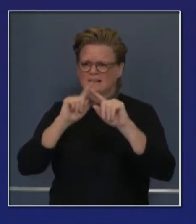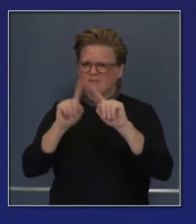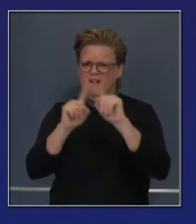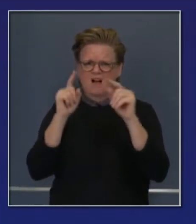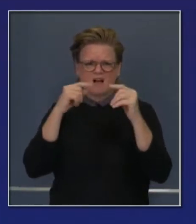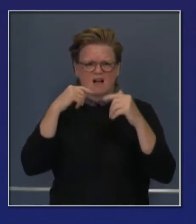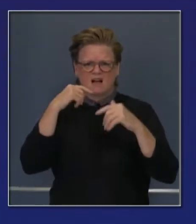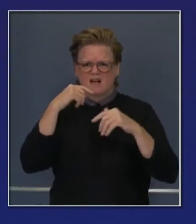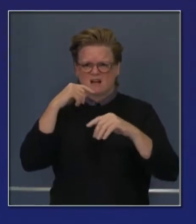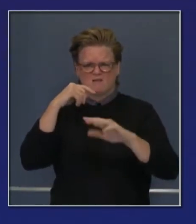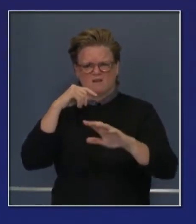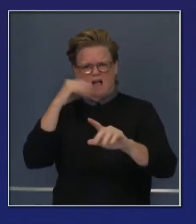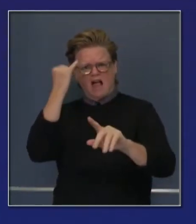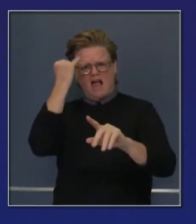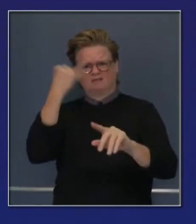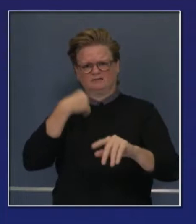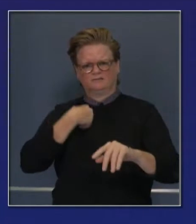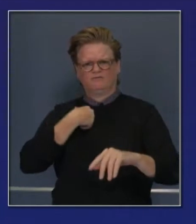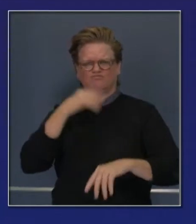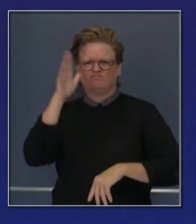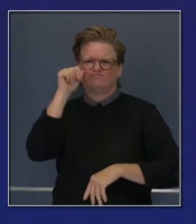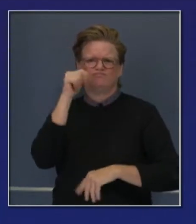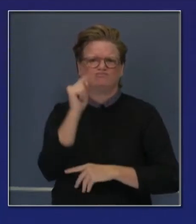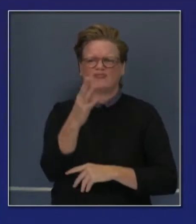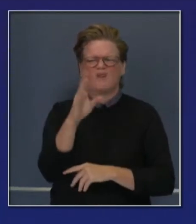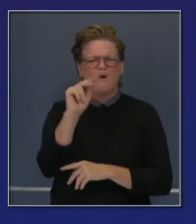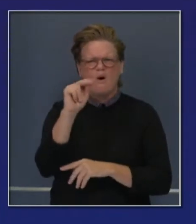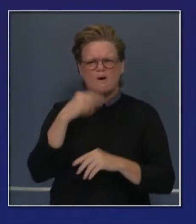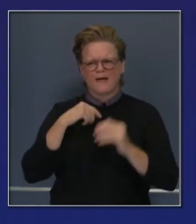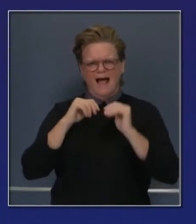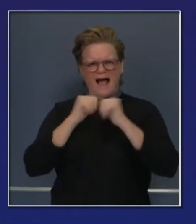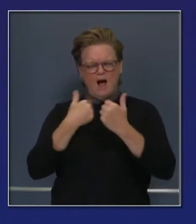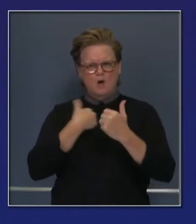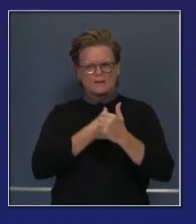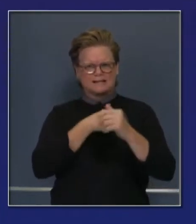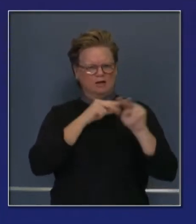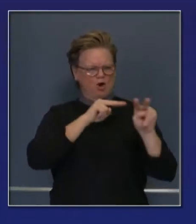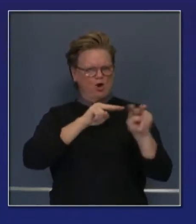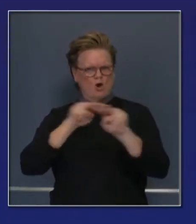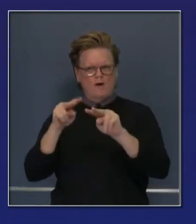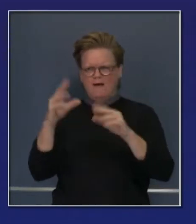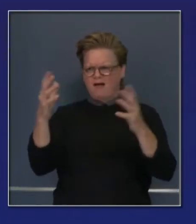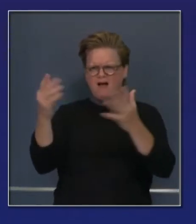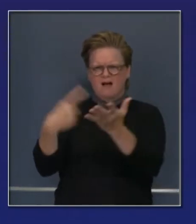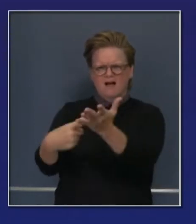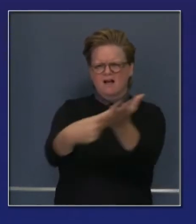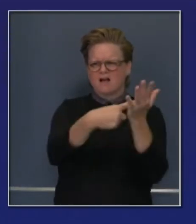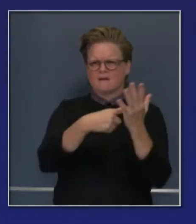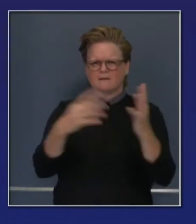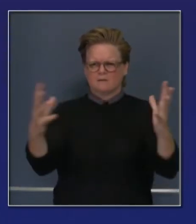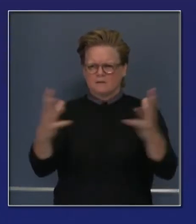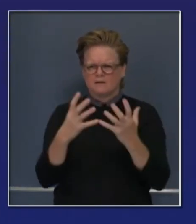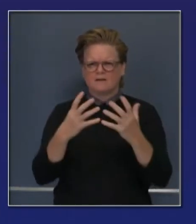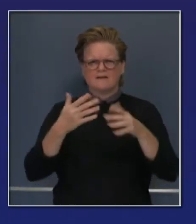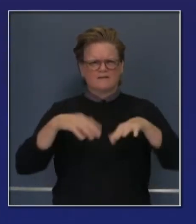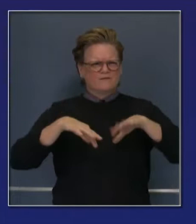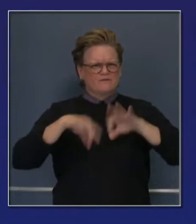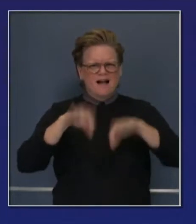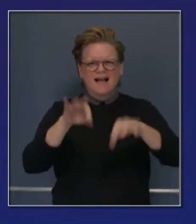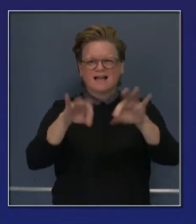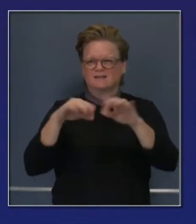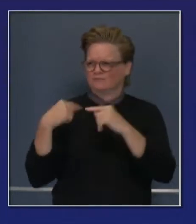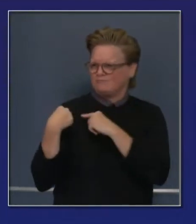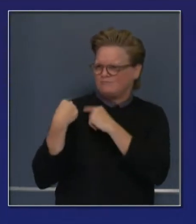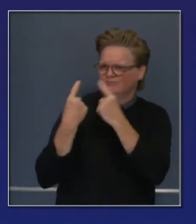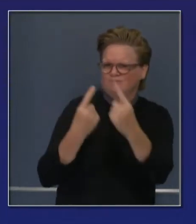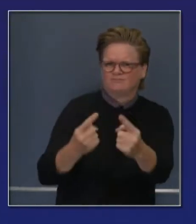doing and the considerations that we make in real time with experts and county health officers and members of